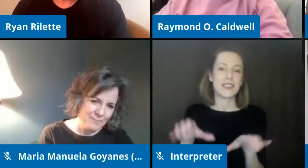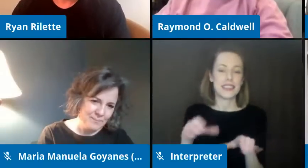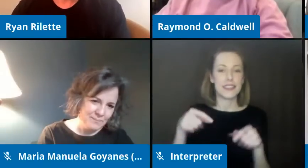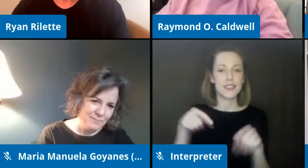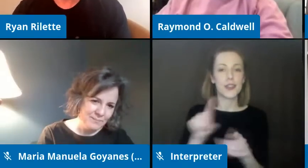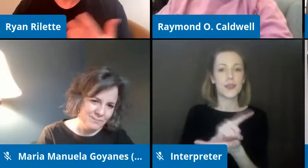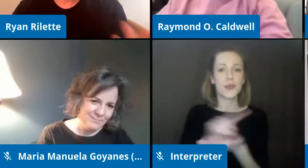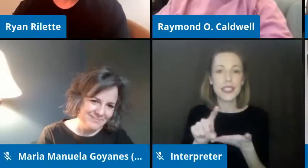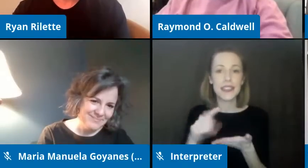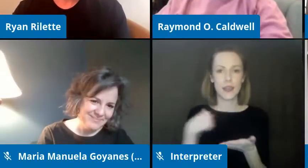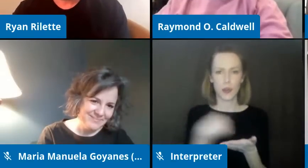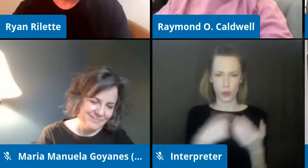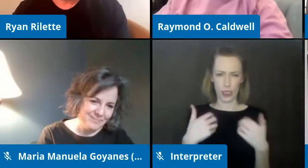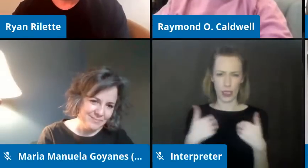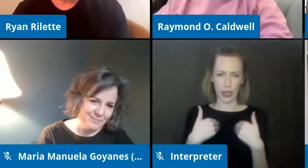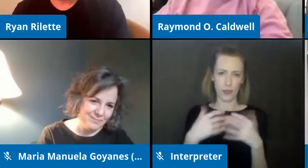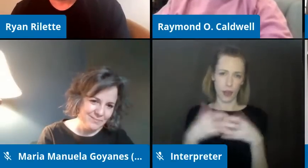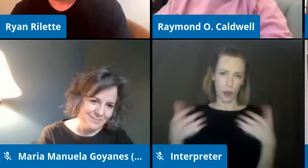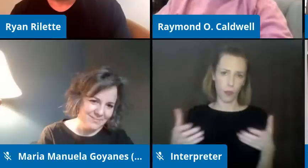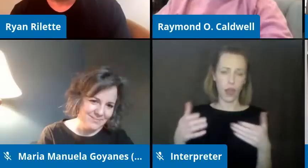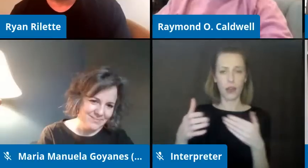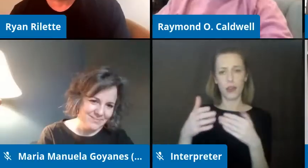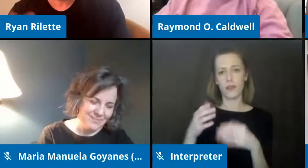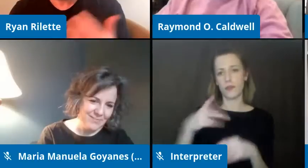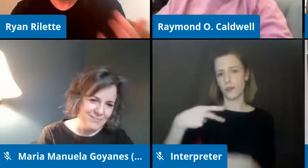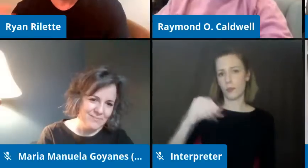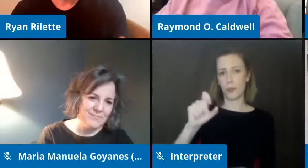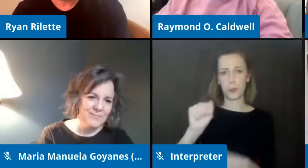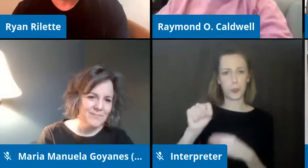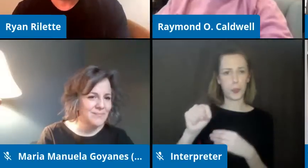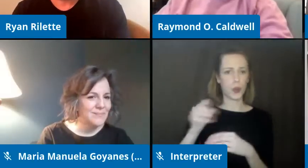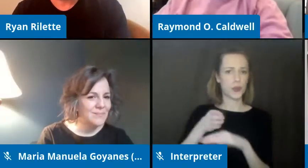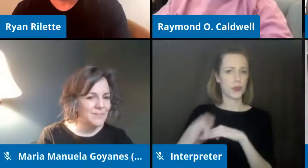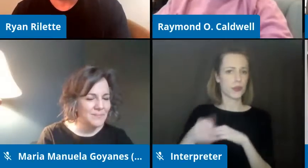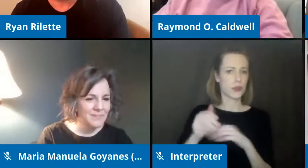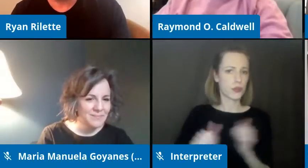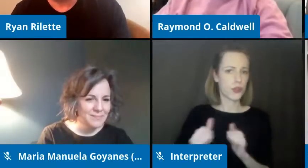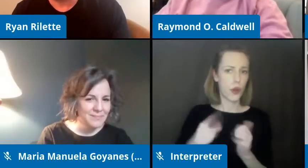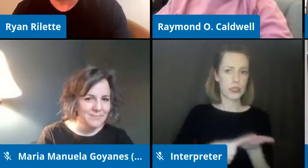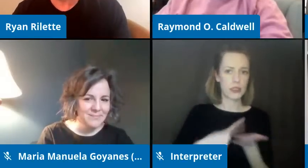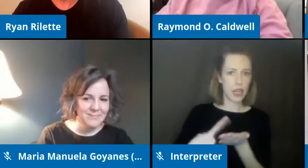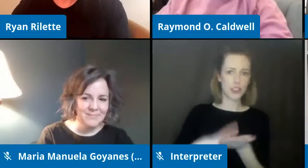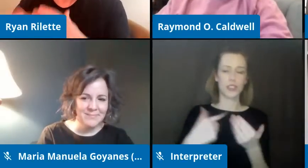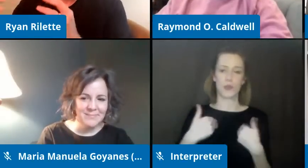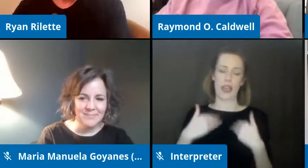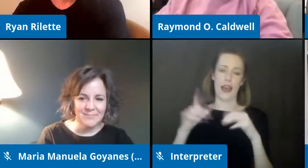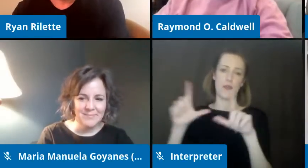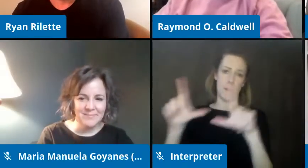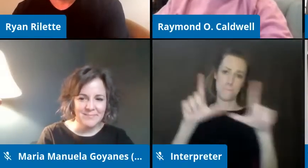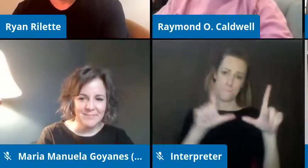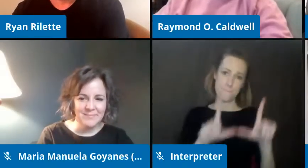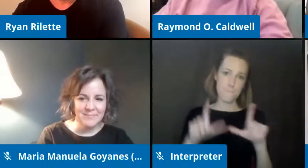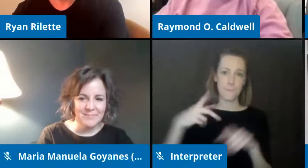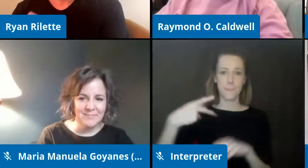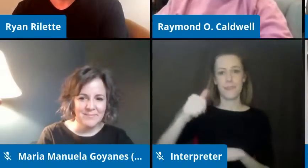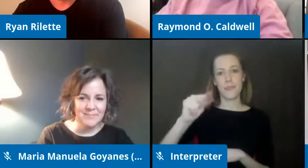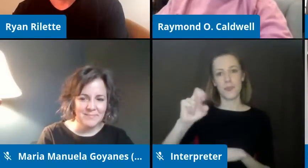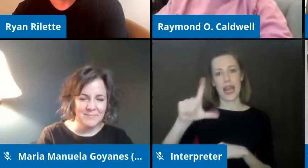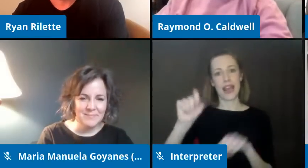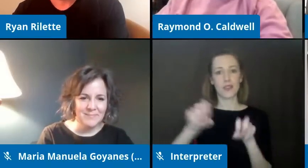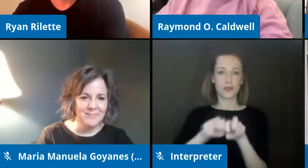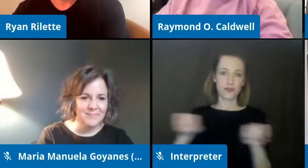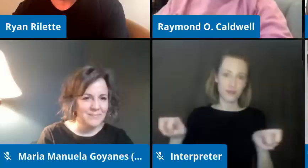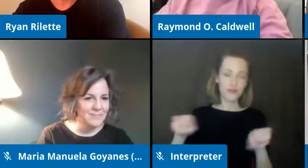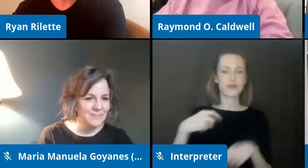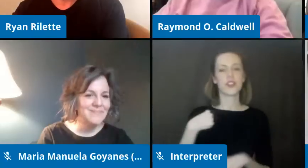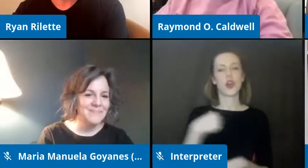and communications with our panels and things like that with our audience. And so we created this thing called